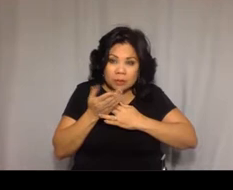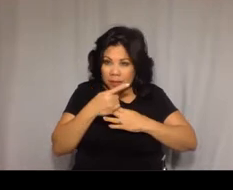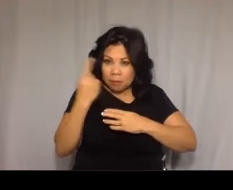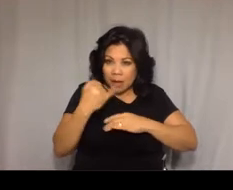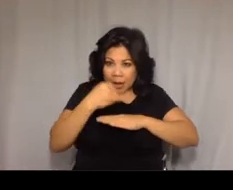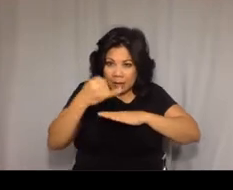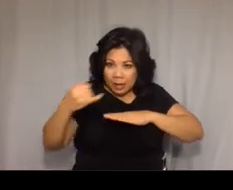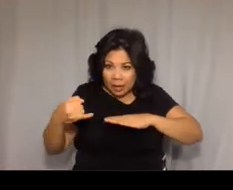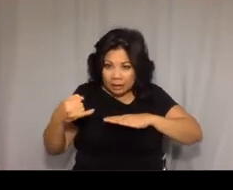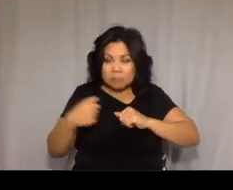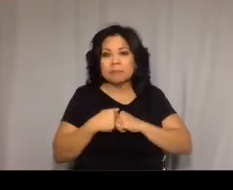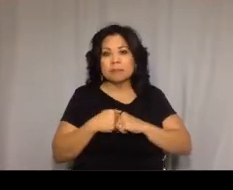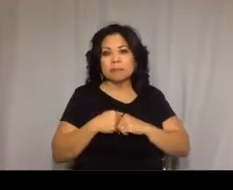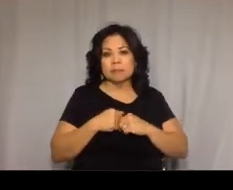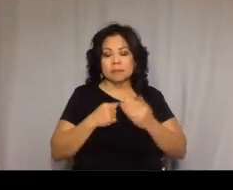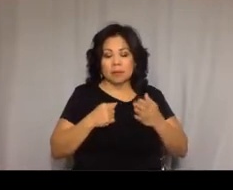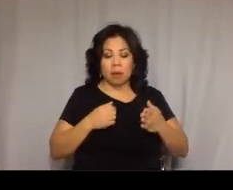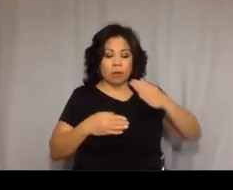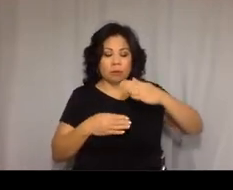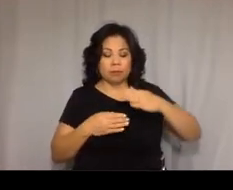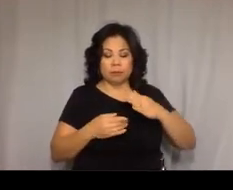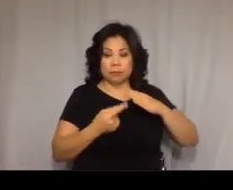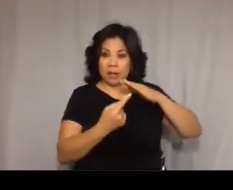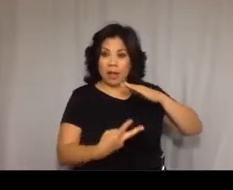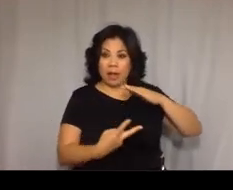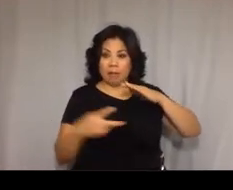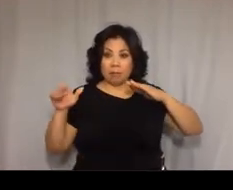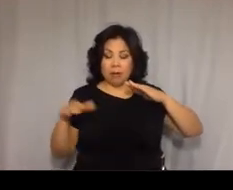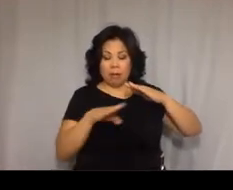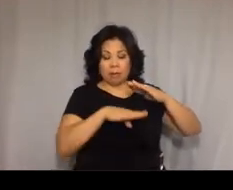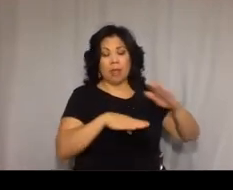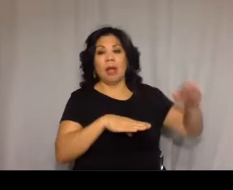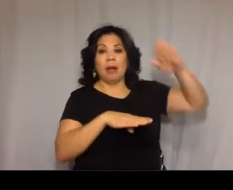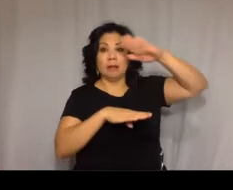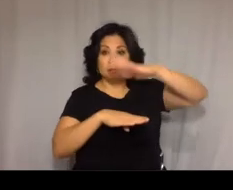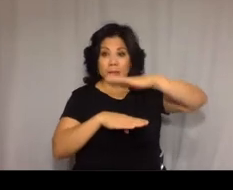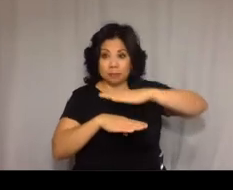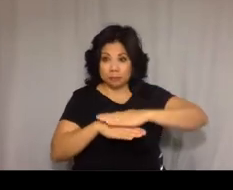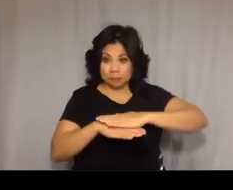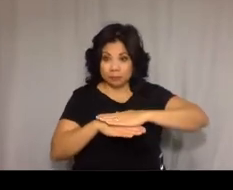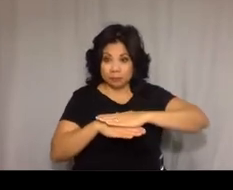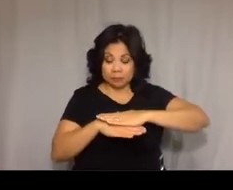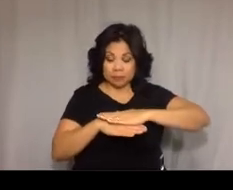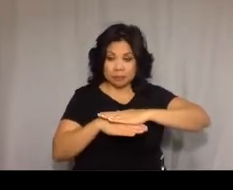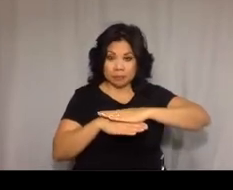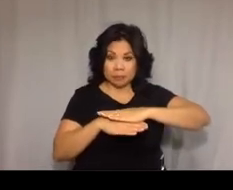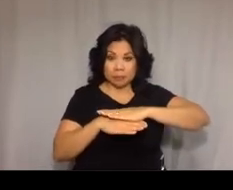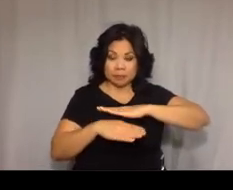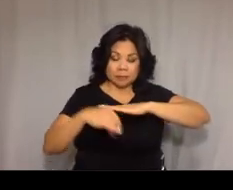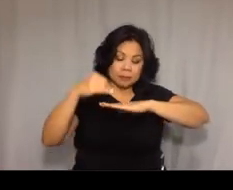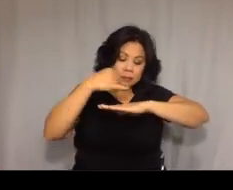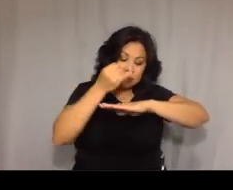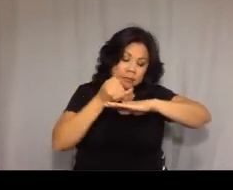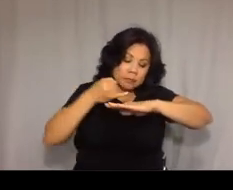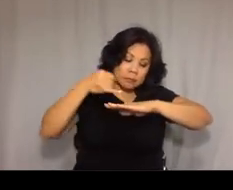got my copy paper lined up on top of my half butterfly. You probably can't see it very well, but I can. And I'm going to go ahead and I'm going